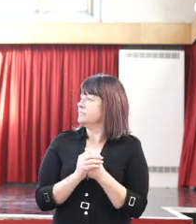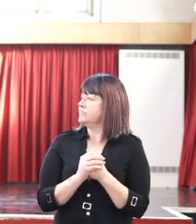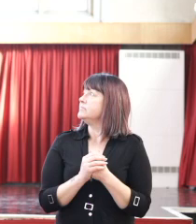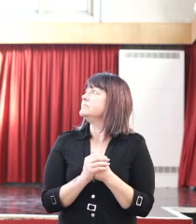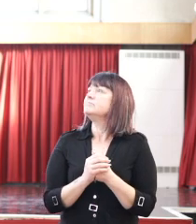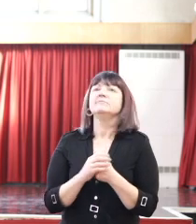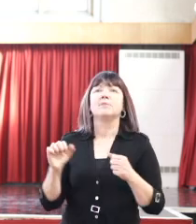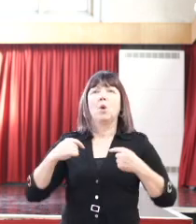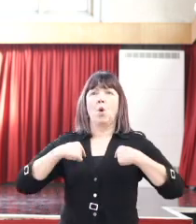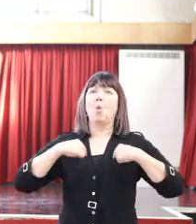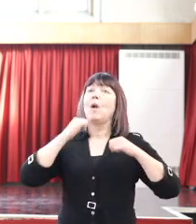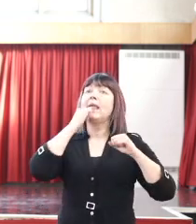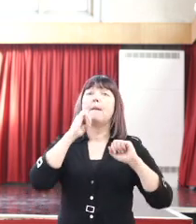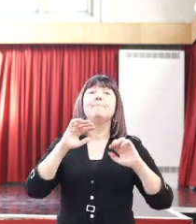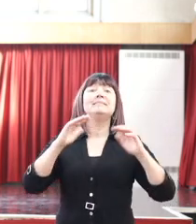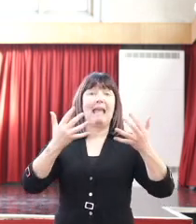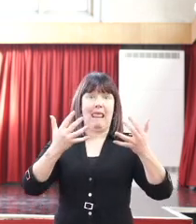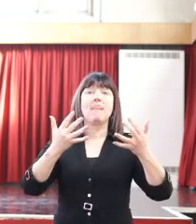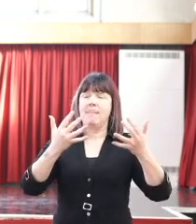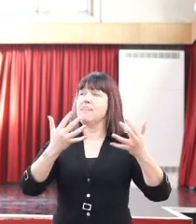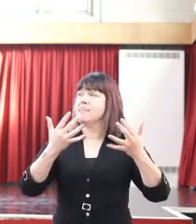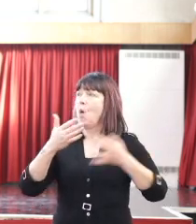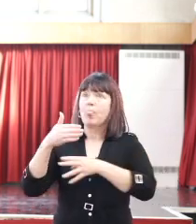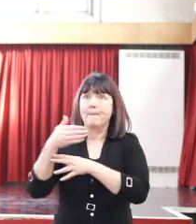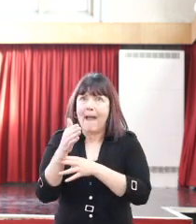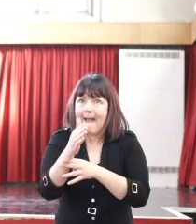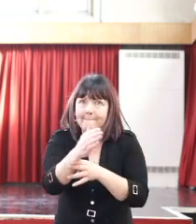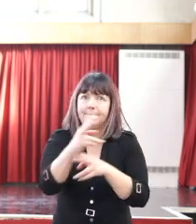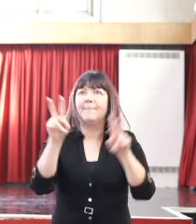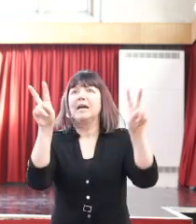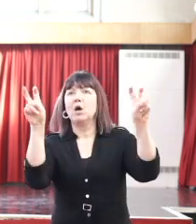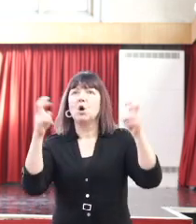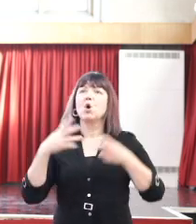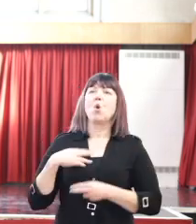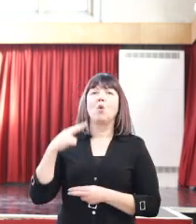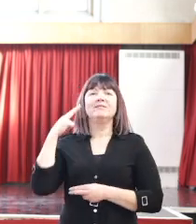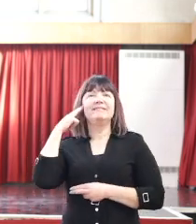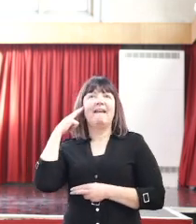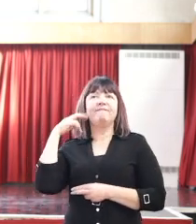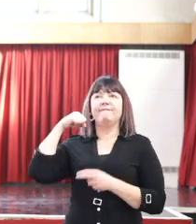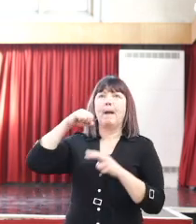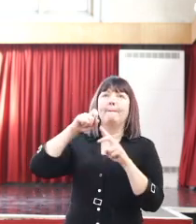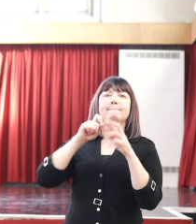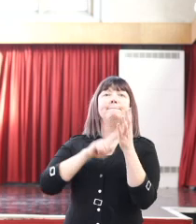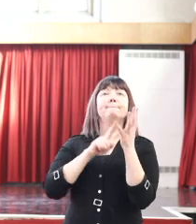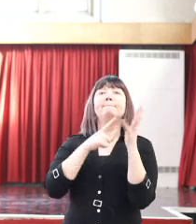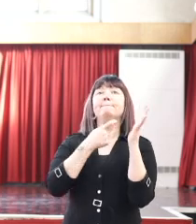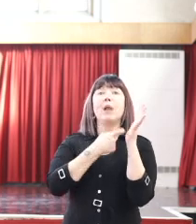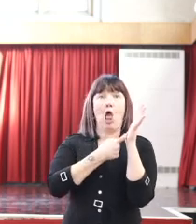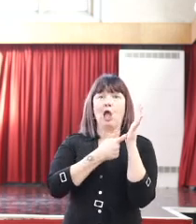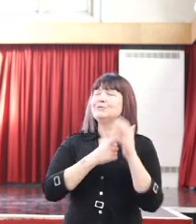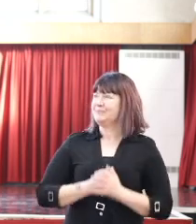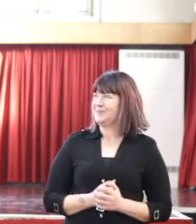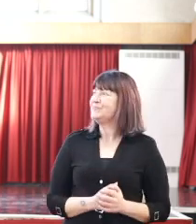number 10 on the trail map, called Deathpleur. And